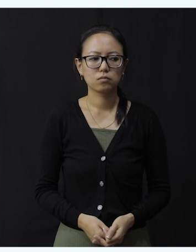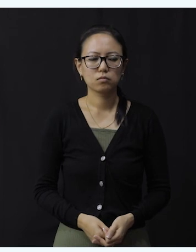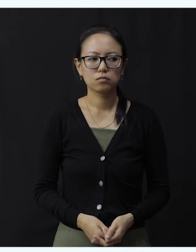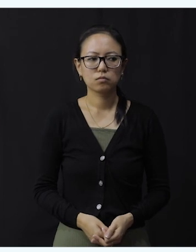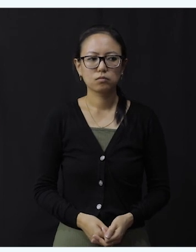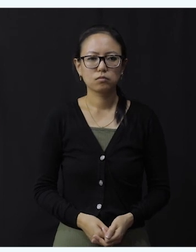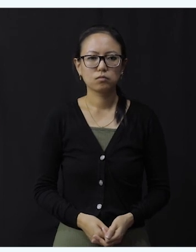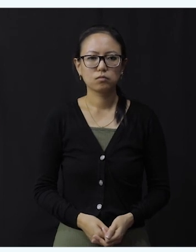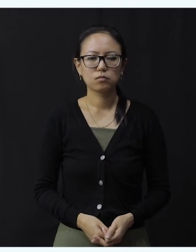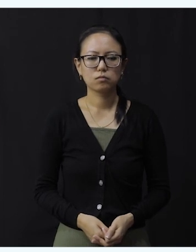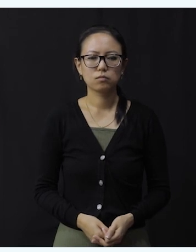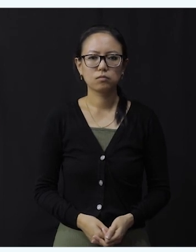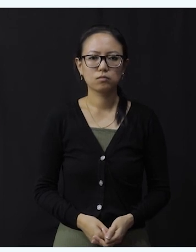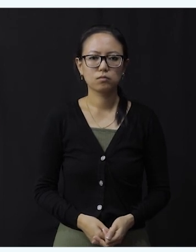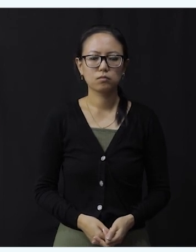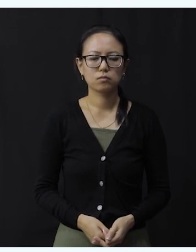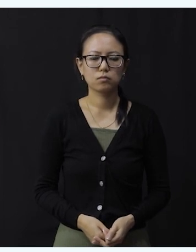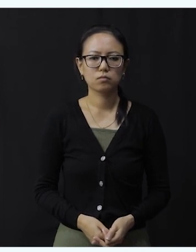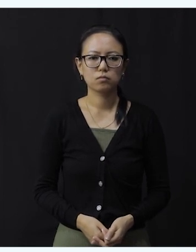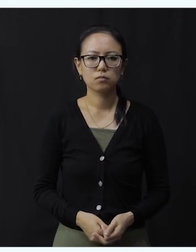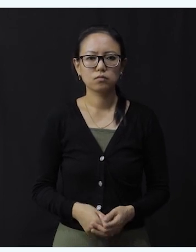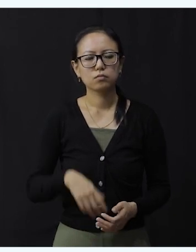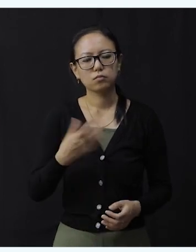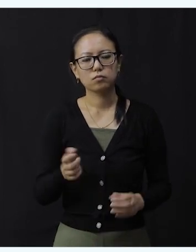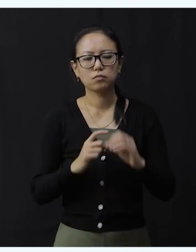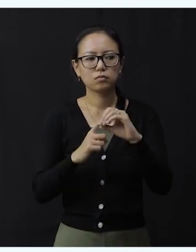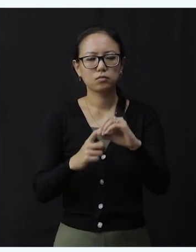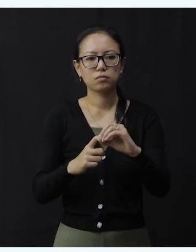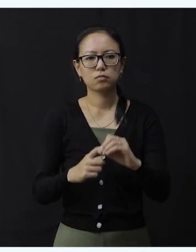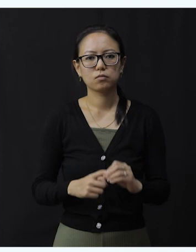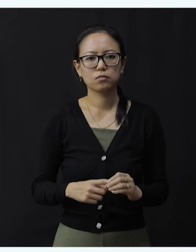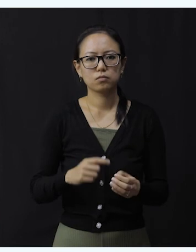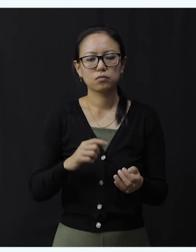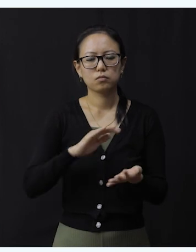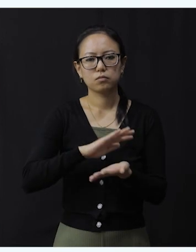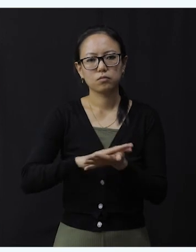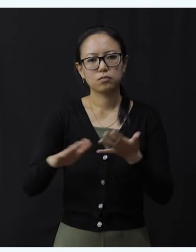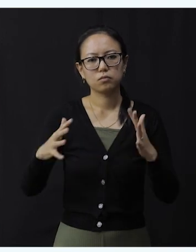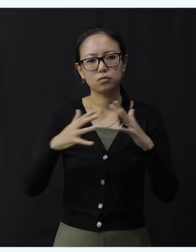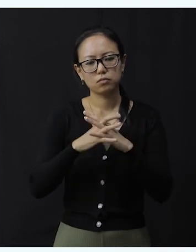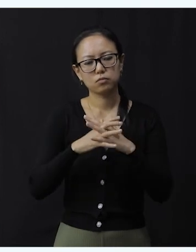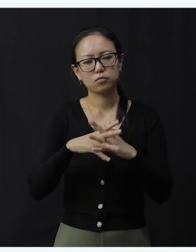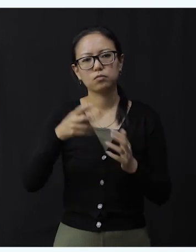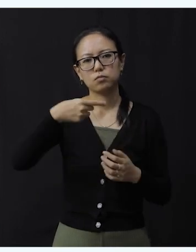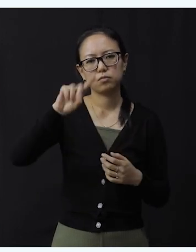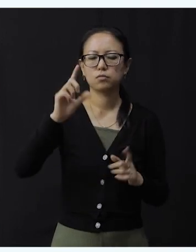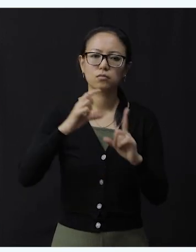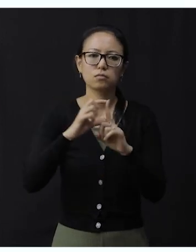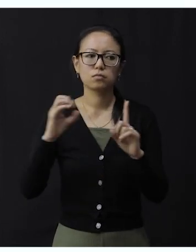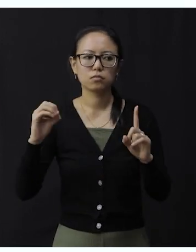no? This is also an activity for you, so you can do it at home. Okay, you can do it by yourself, I